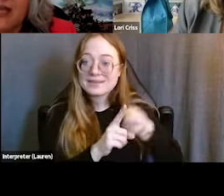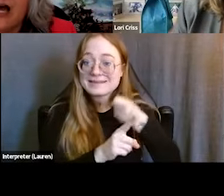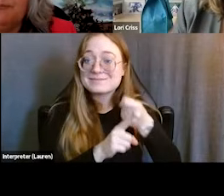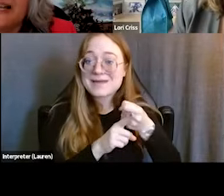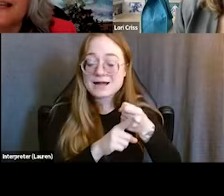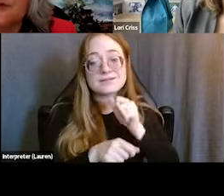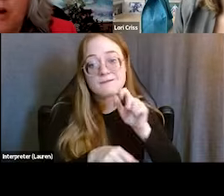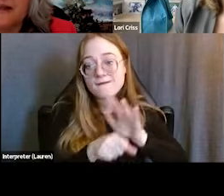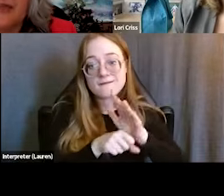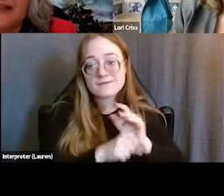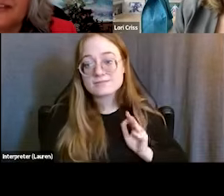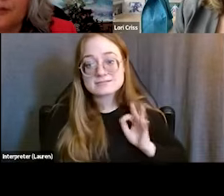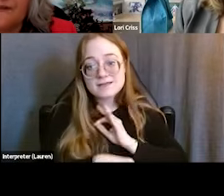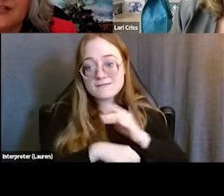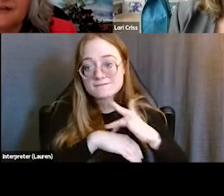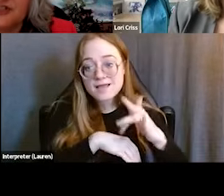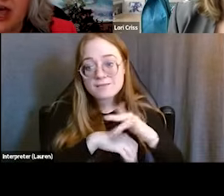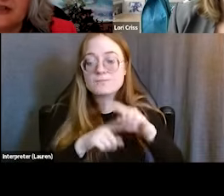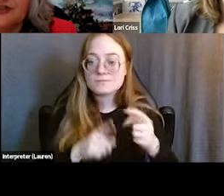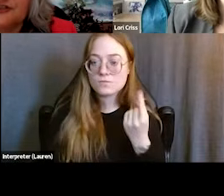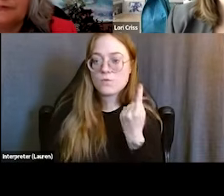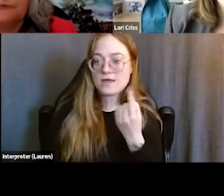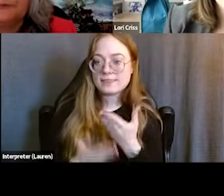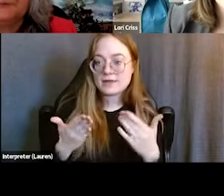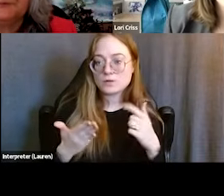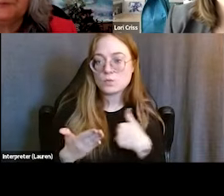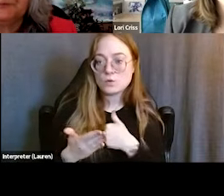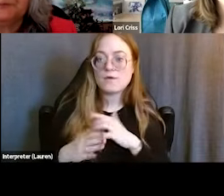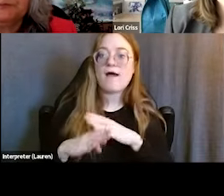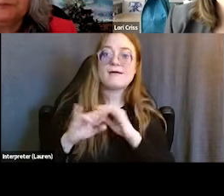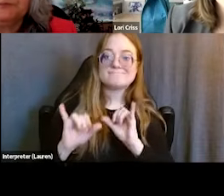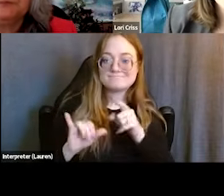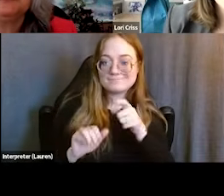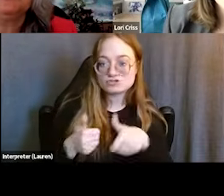shortages, but it is one of the things that we've seen as a challenge.